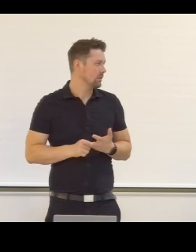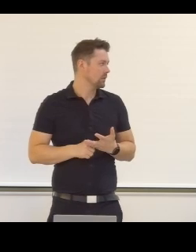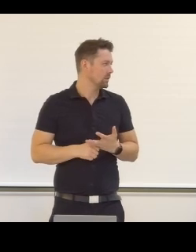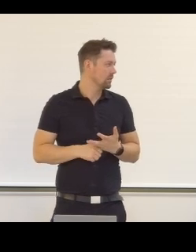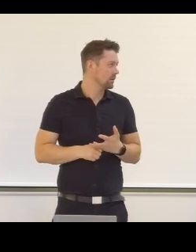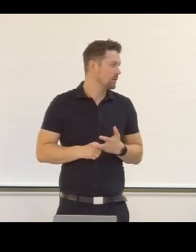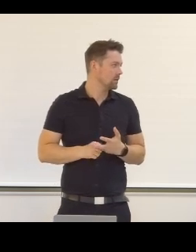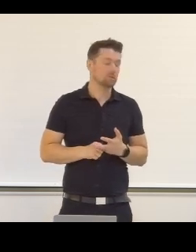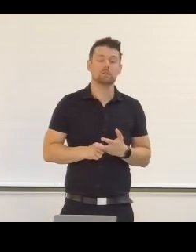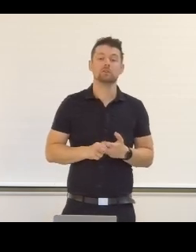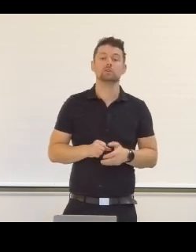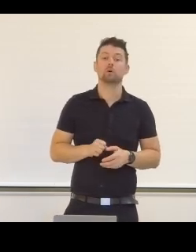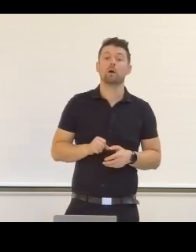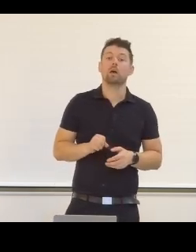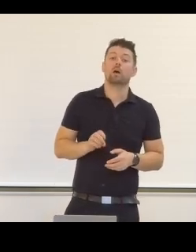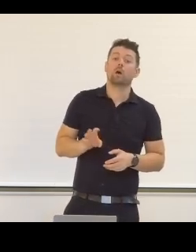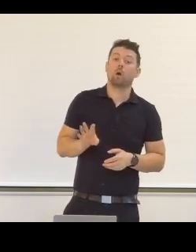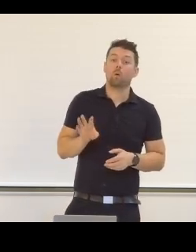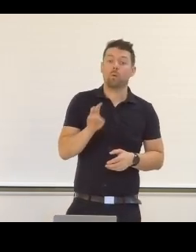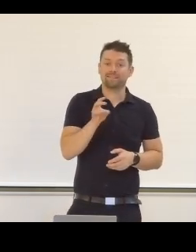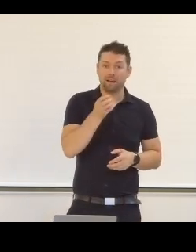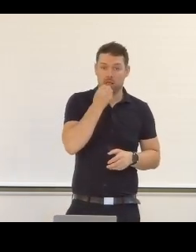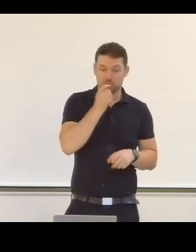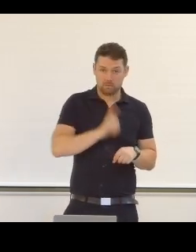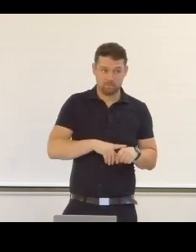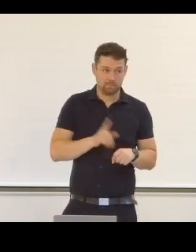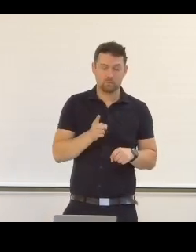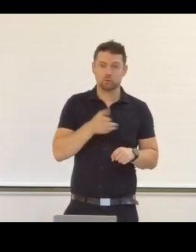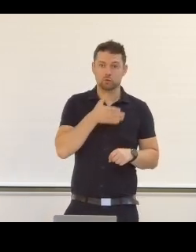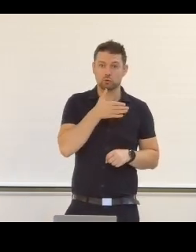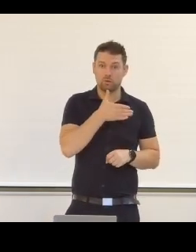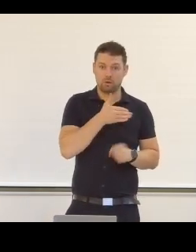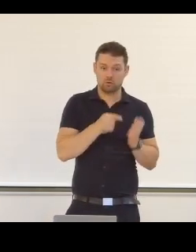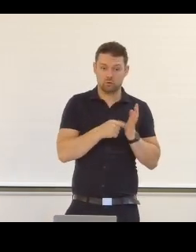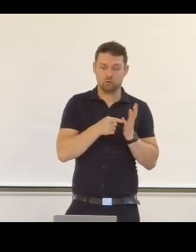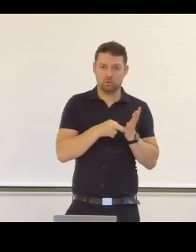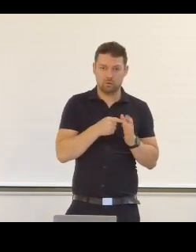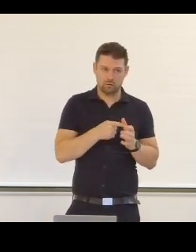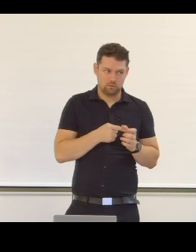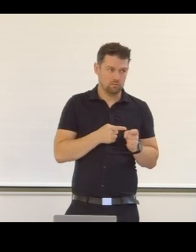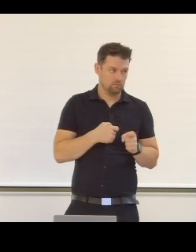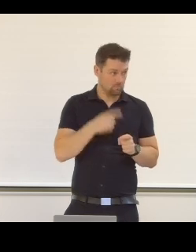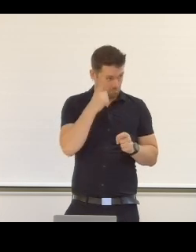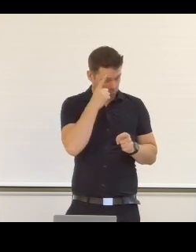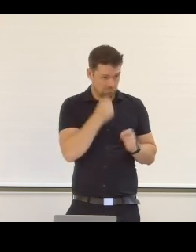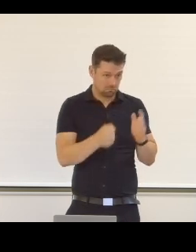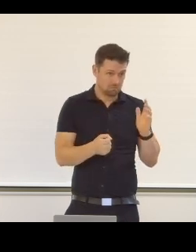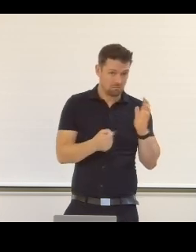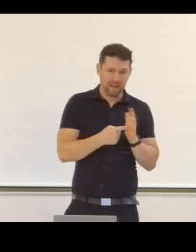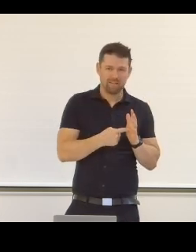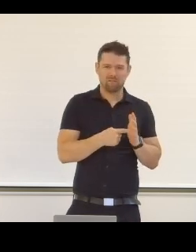think it was on Wednesday lunchtime, we had tuna that was proposed as the main